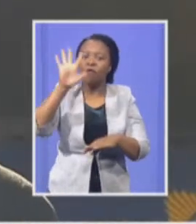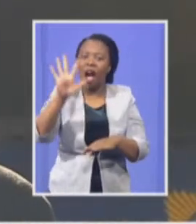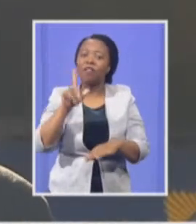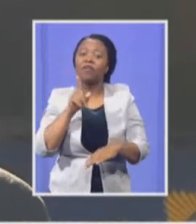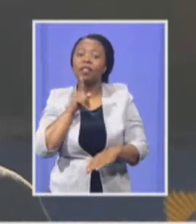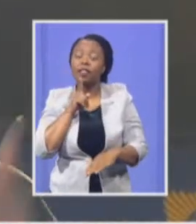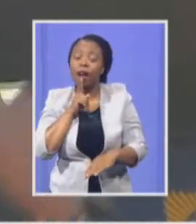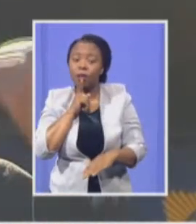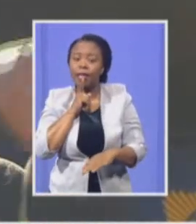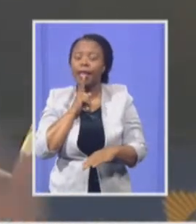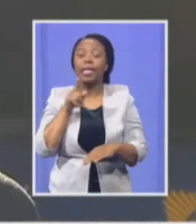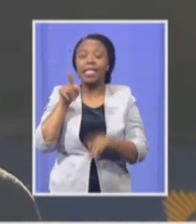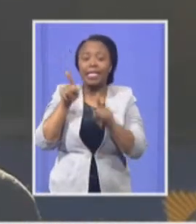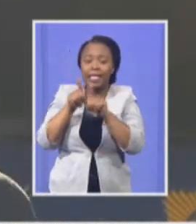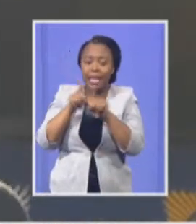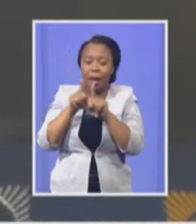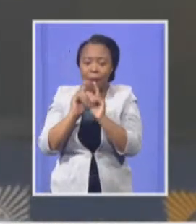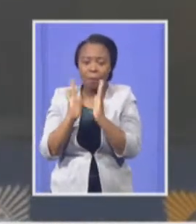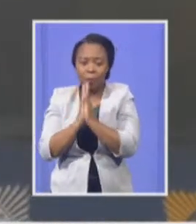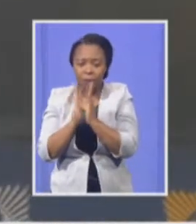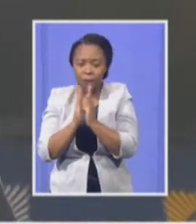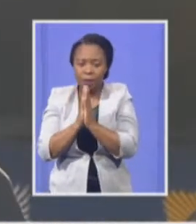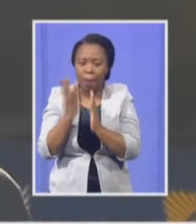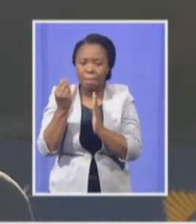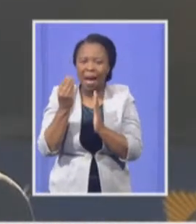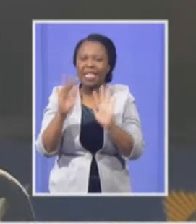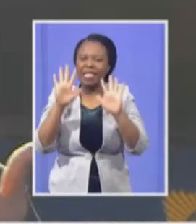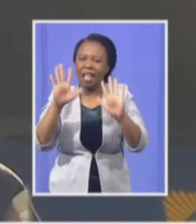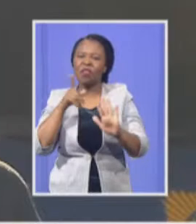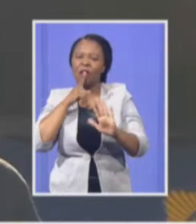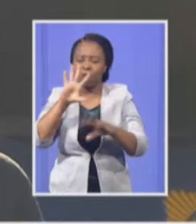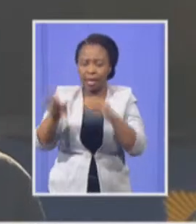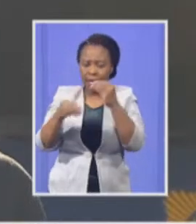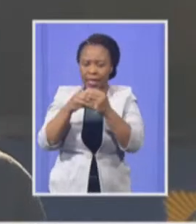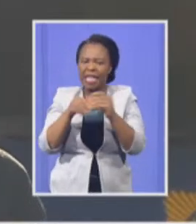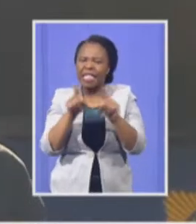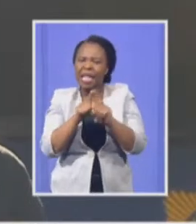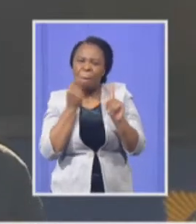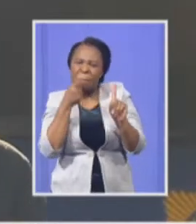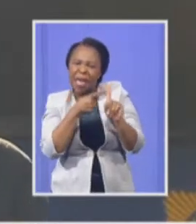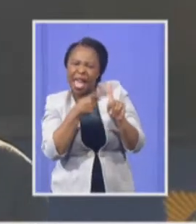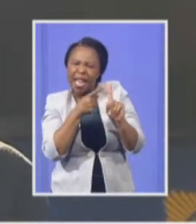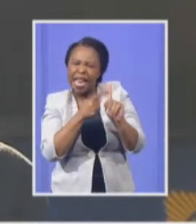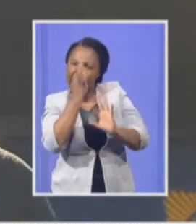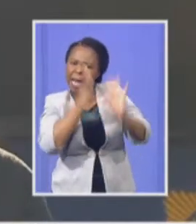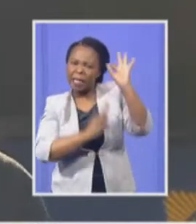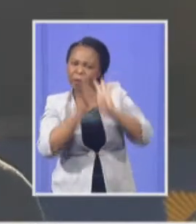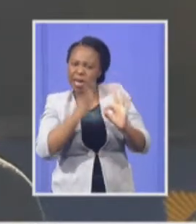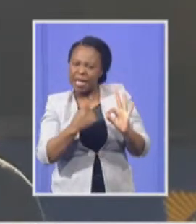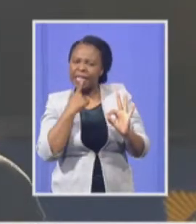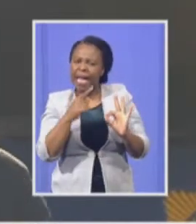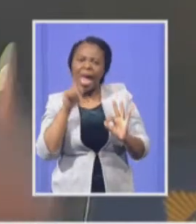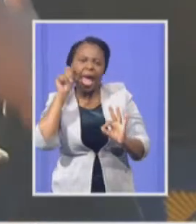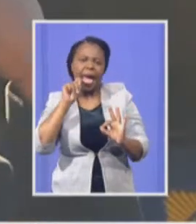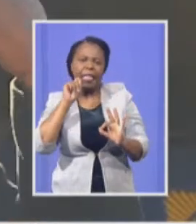imali ukuthi nawo abe u-10,000 khona insizwe ecacisileke lethi isize yaba no-40